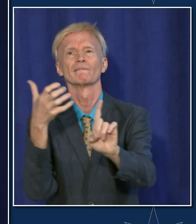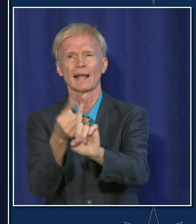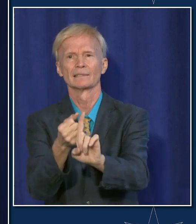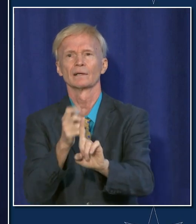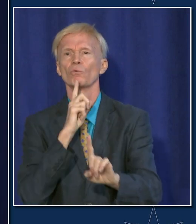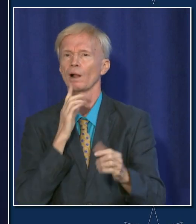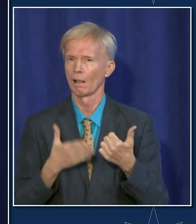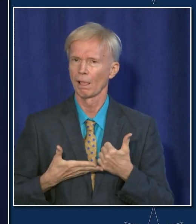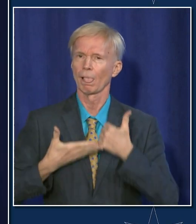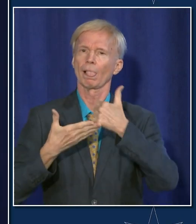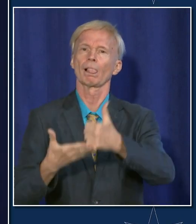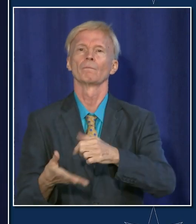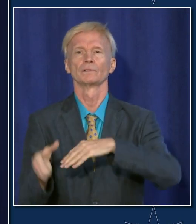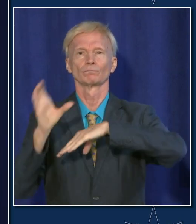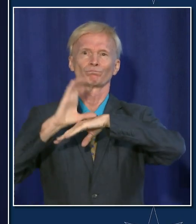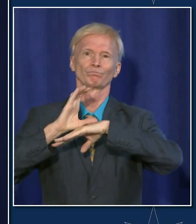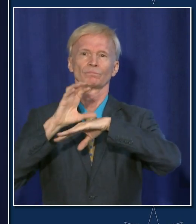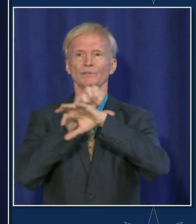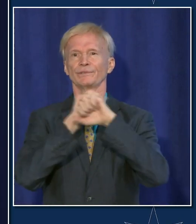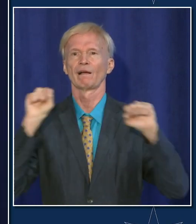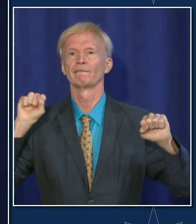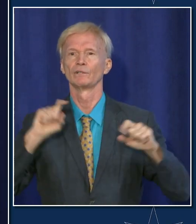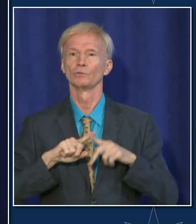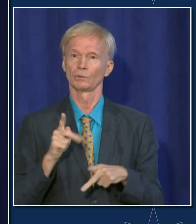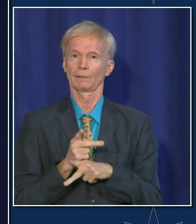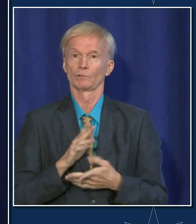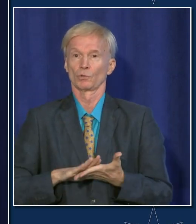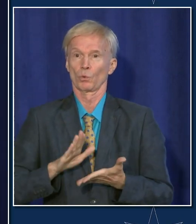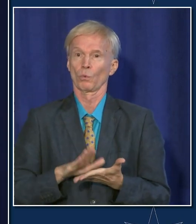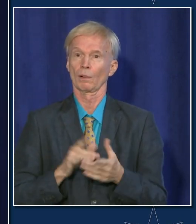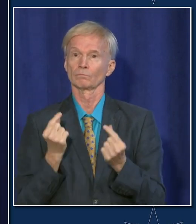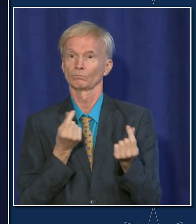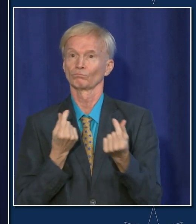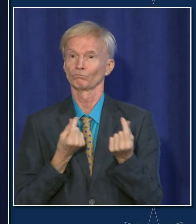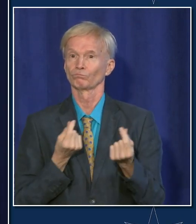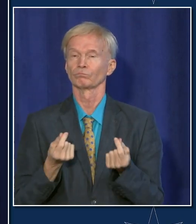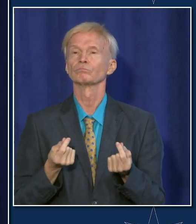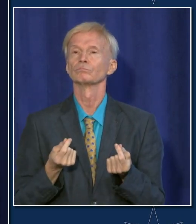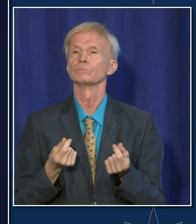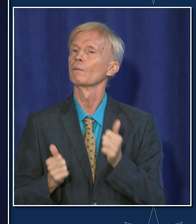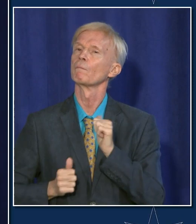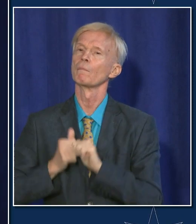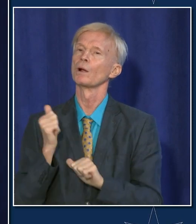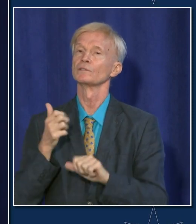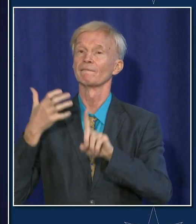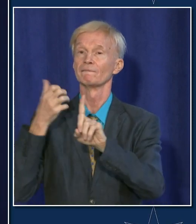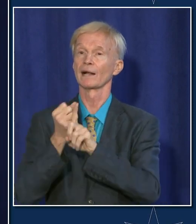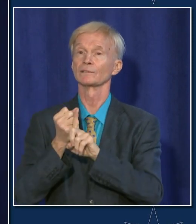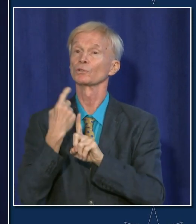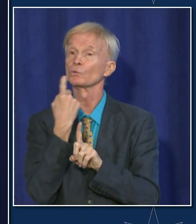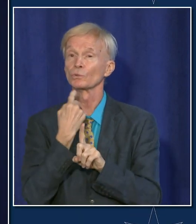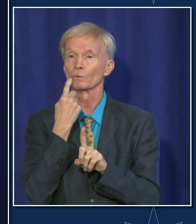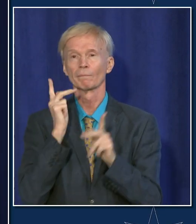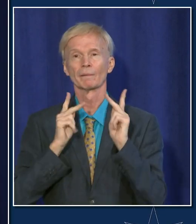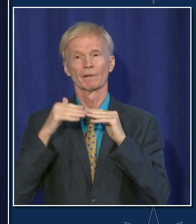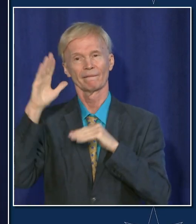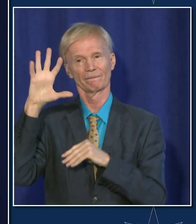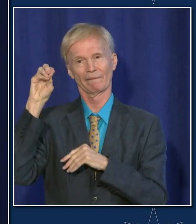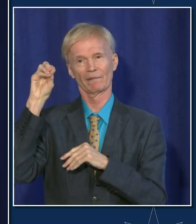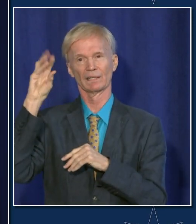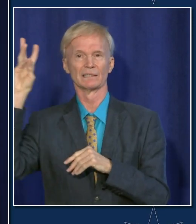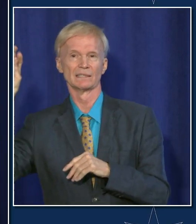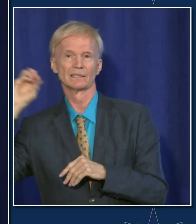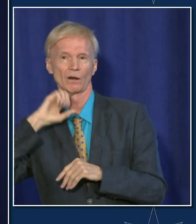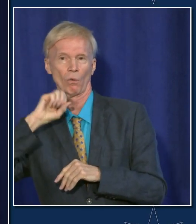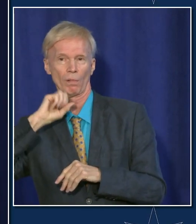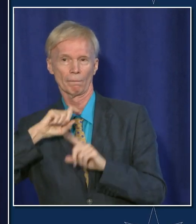helps add another layer of safety to school. You can see that our most vaccinated population here in Chicago are people in their 50s and 60s.